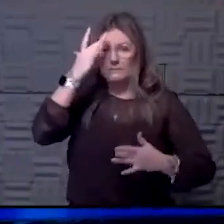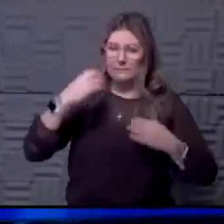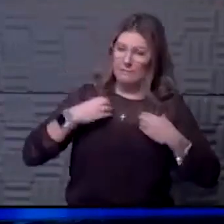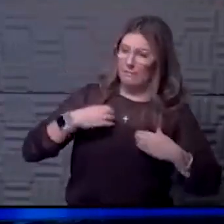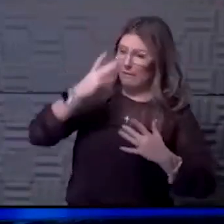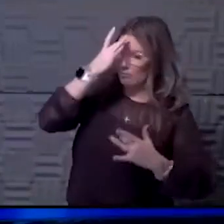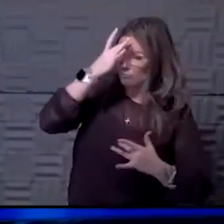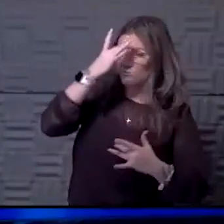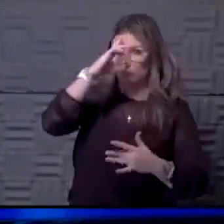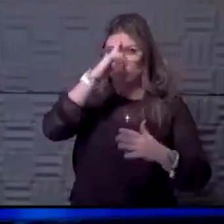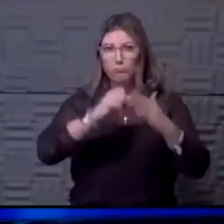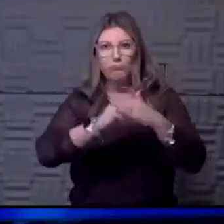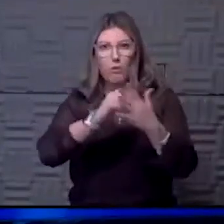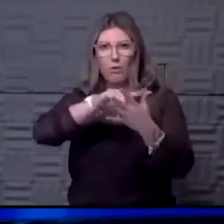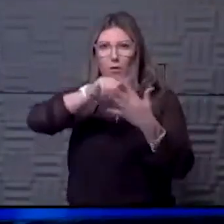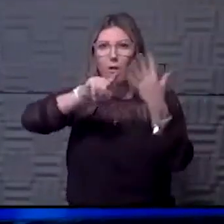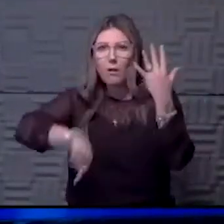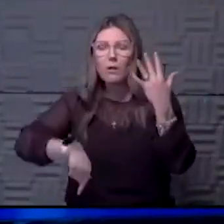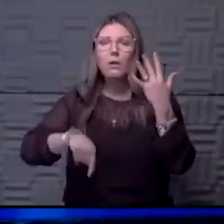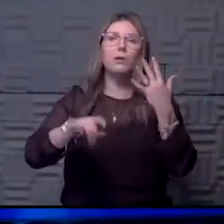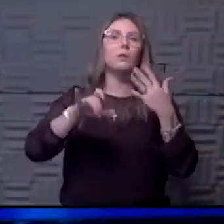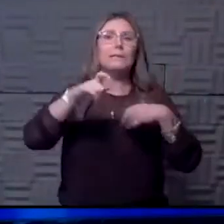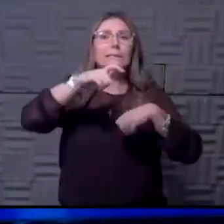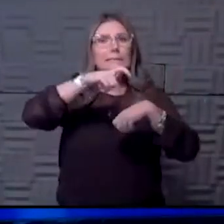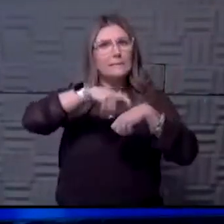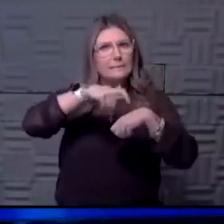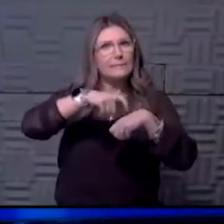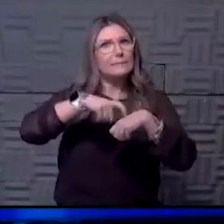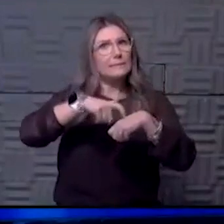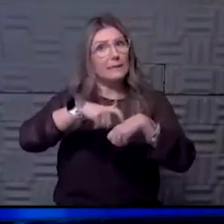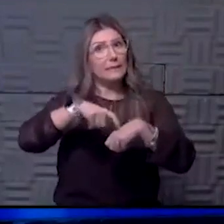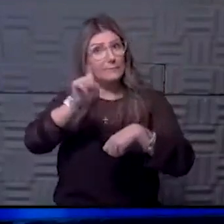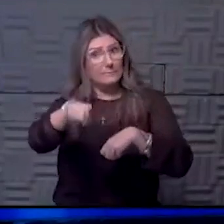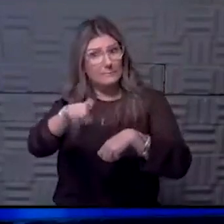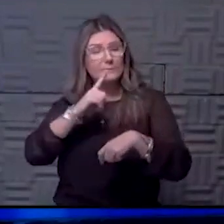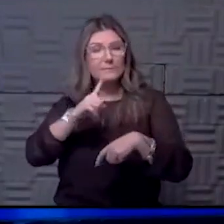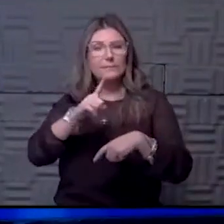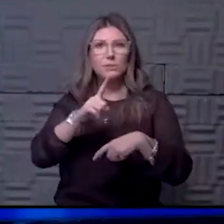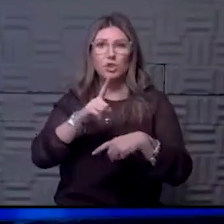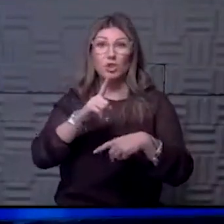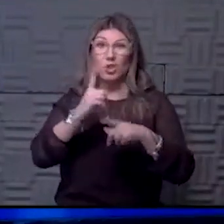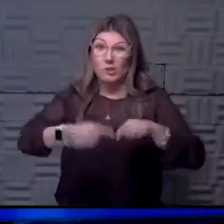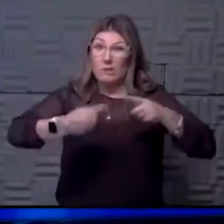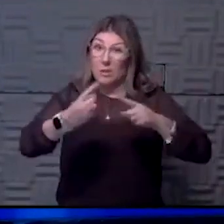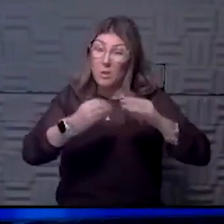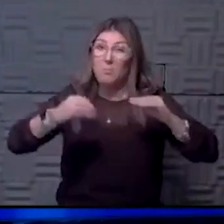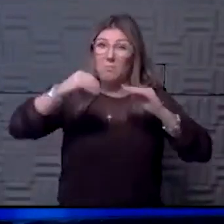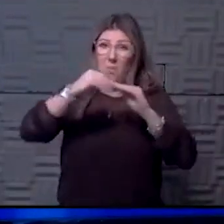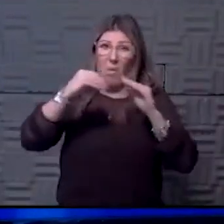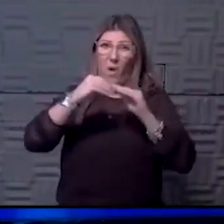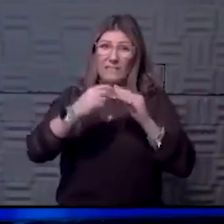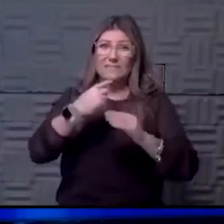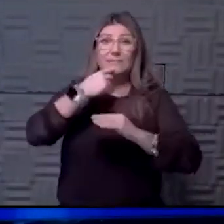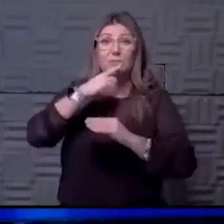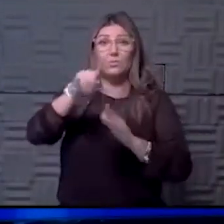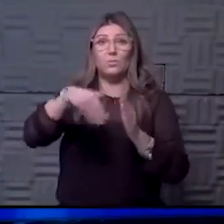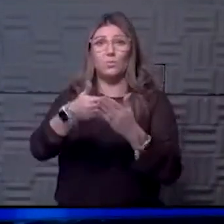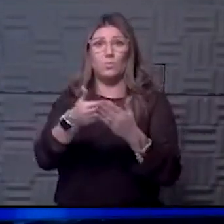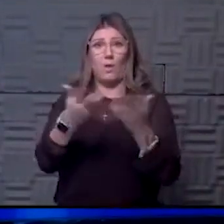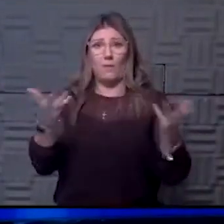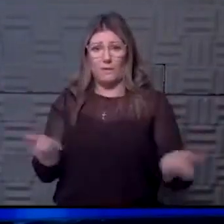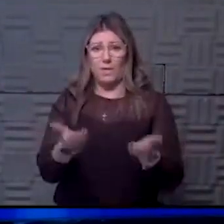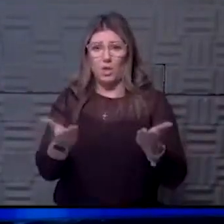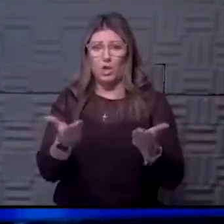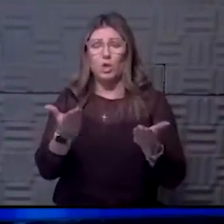cetera. Those time-sensitive diagnoses, people are in a little more trouble when they're getting here, and I think that's a bad outcome. So be